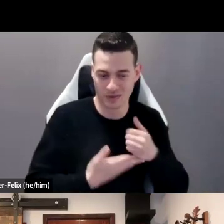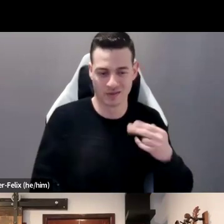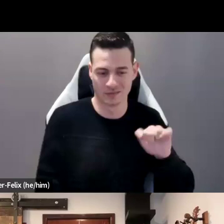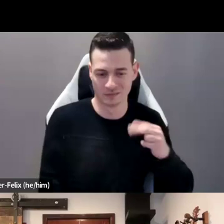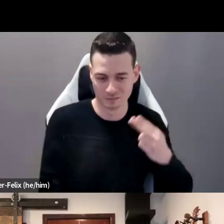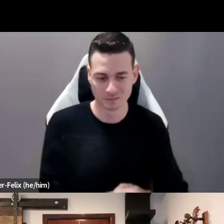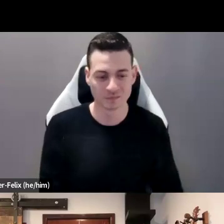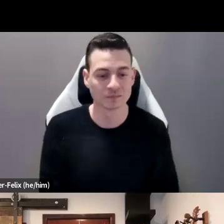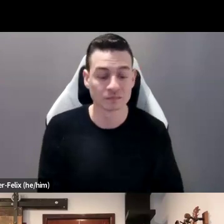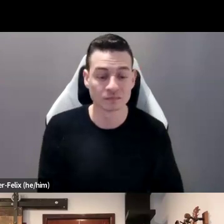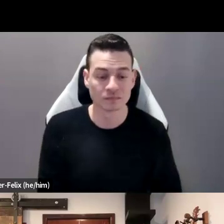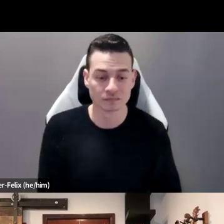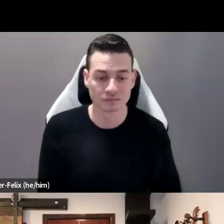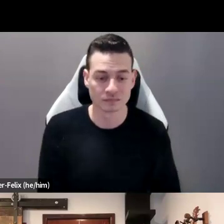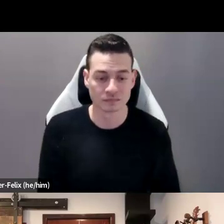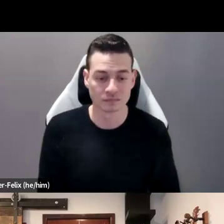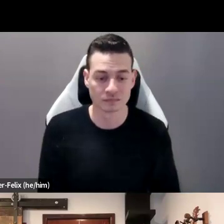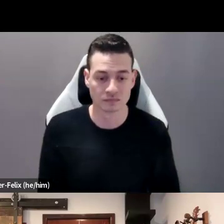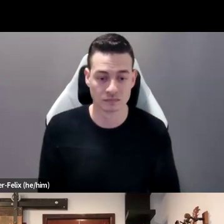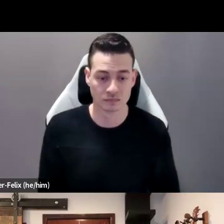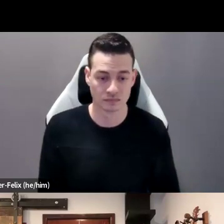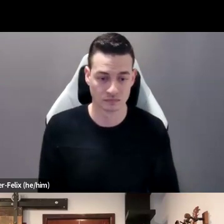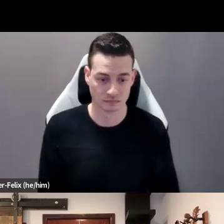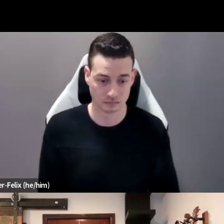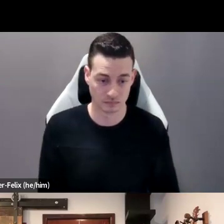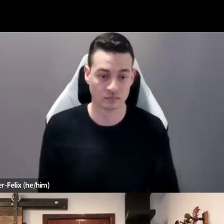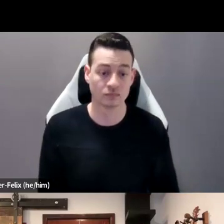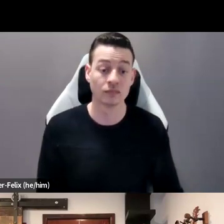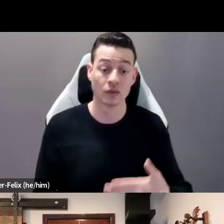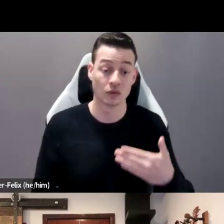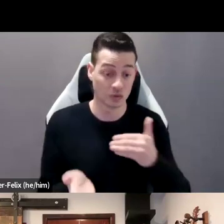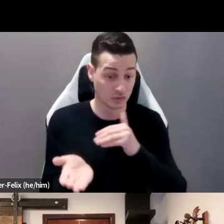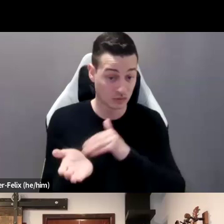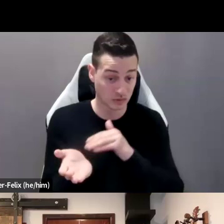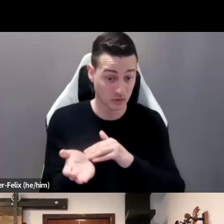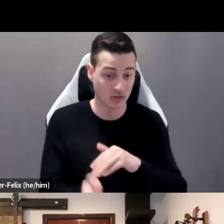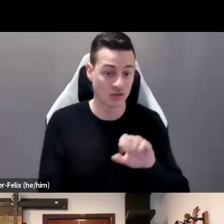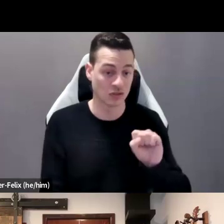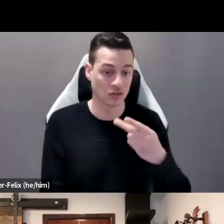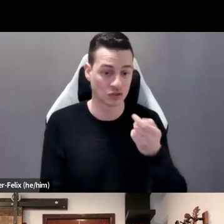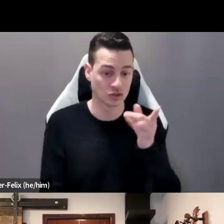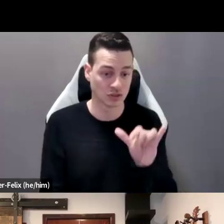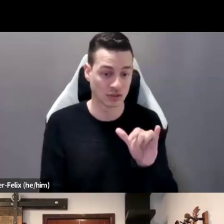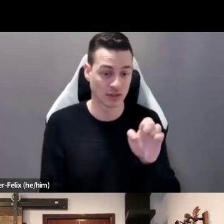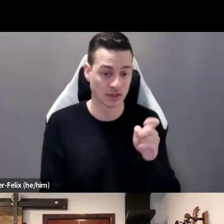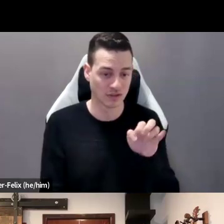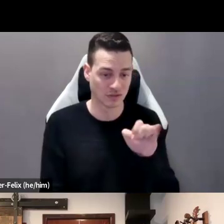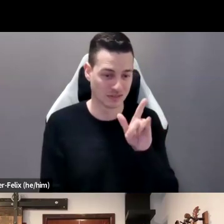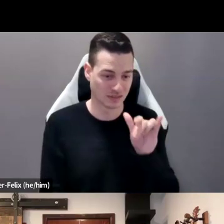Shelley, Dr. Shelley Eversley, Professor of English, Black and Latinx Studies at Brook College. Good to see